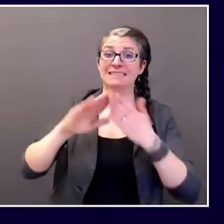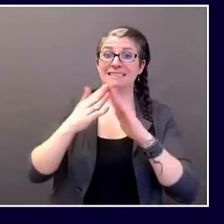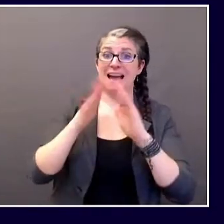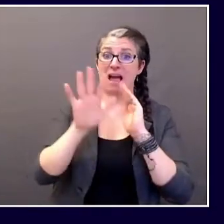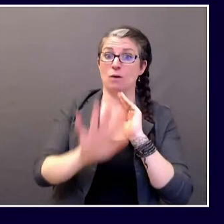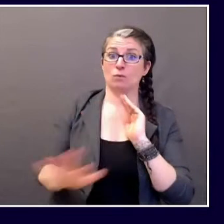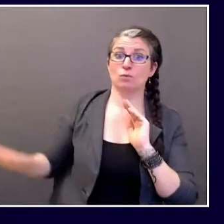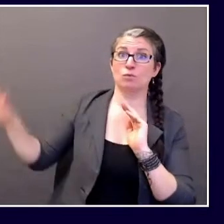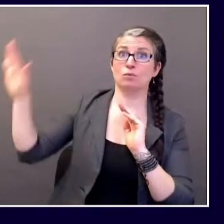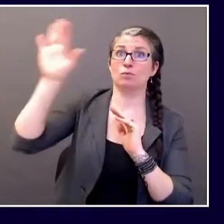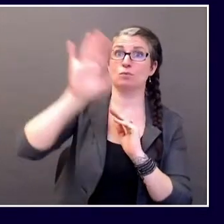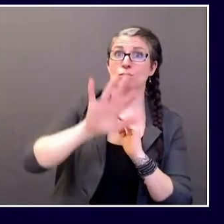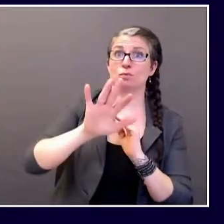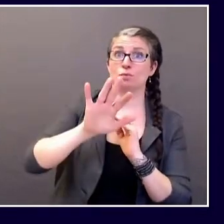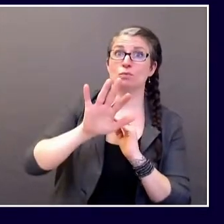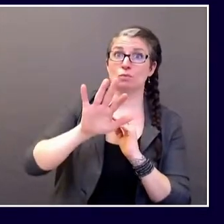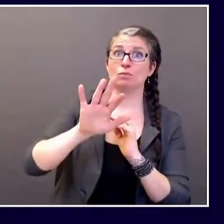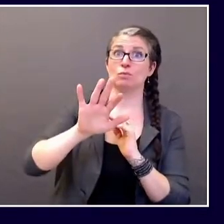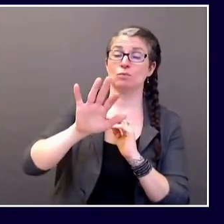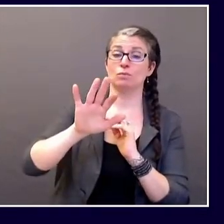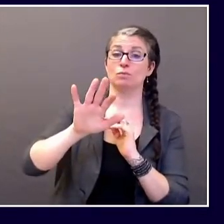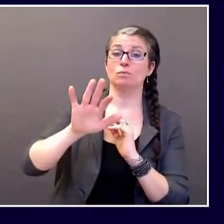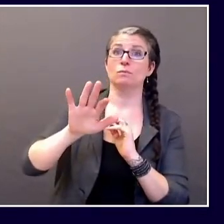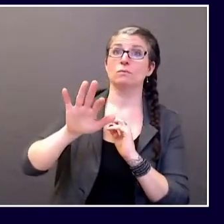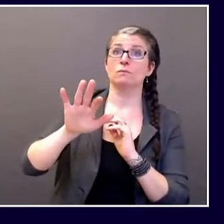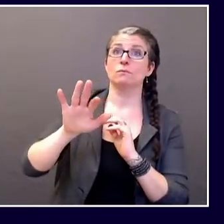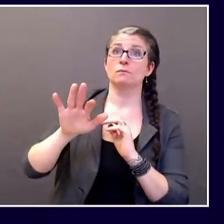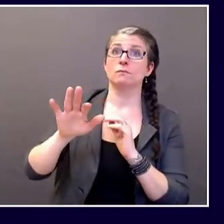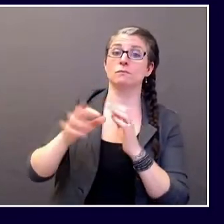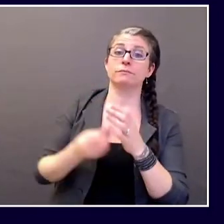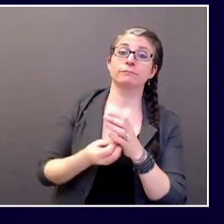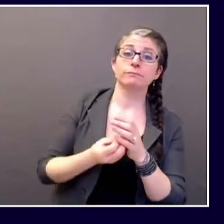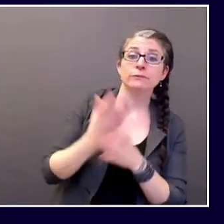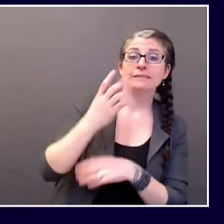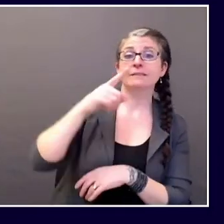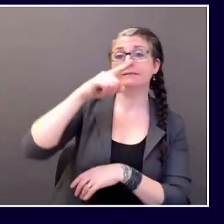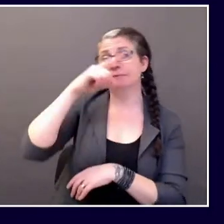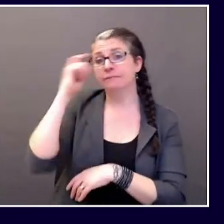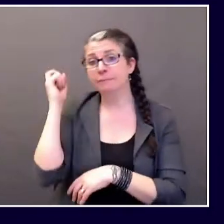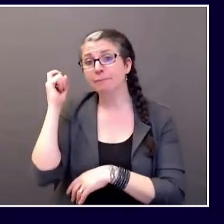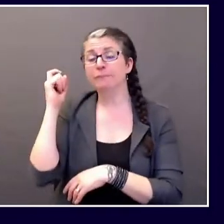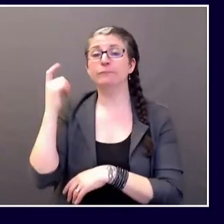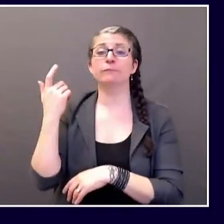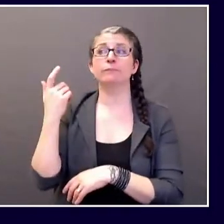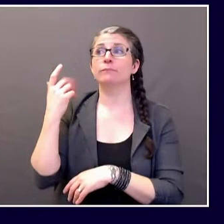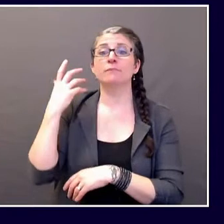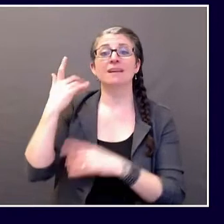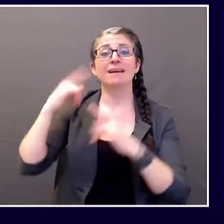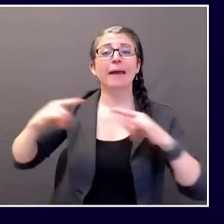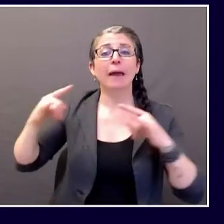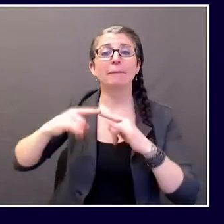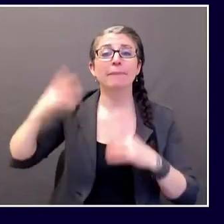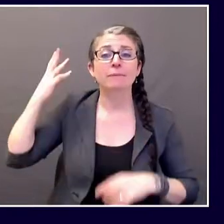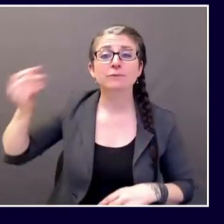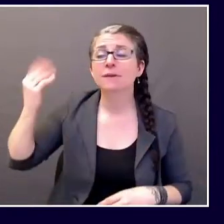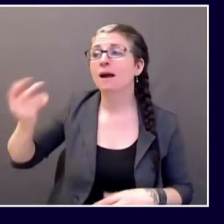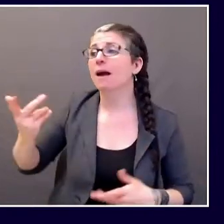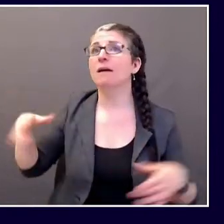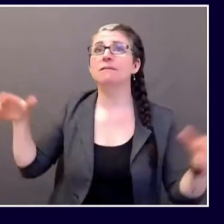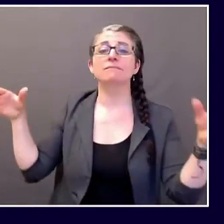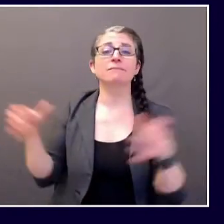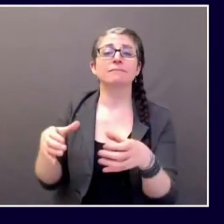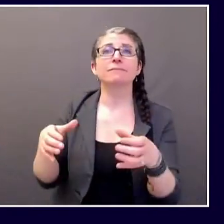that could involve a lot of outdoor dining and retail. We received a sort of a schematic of what Portland's is going to look